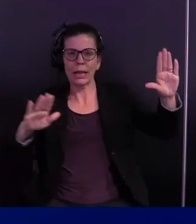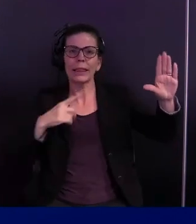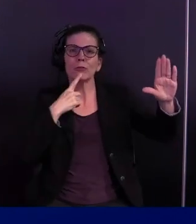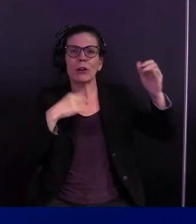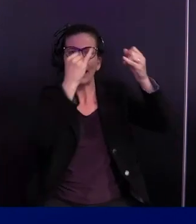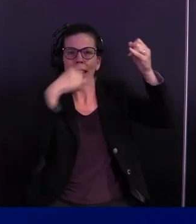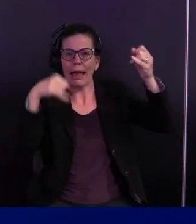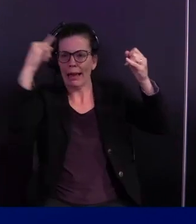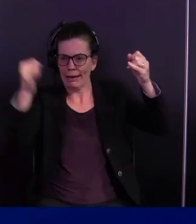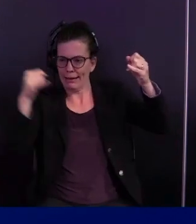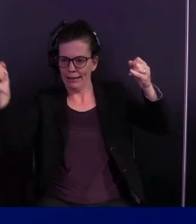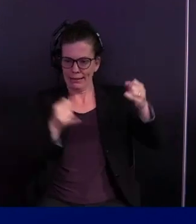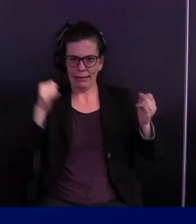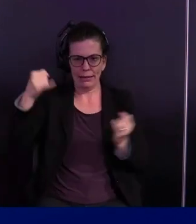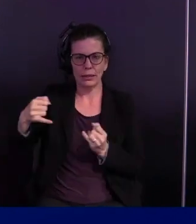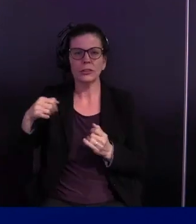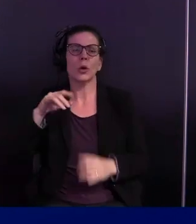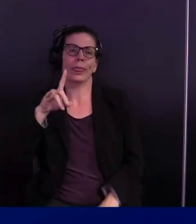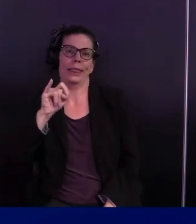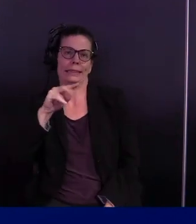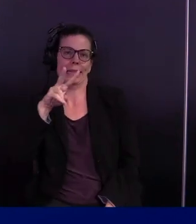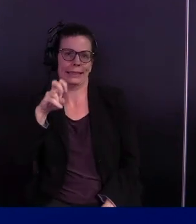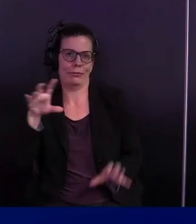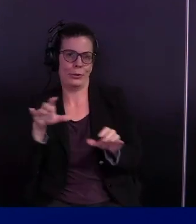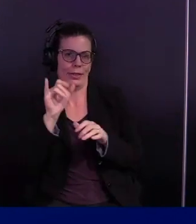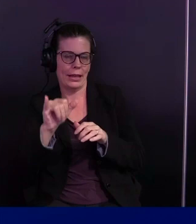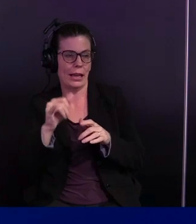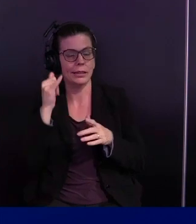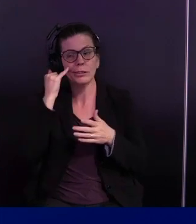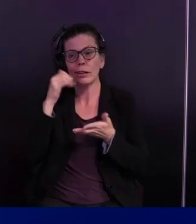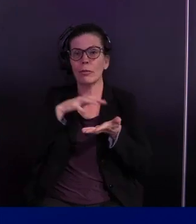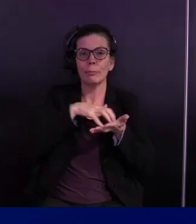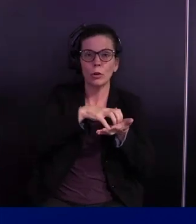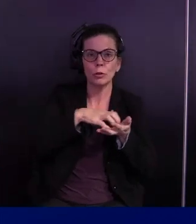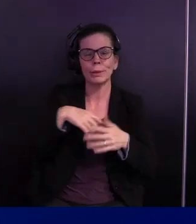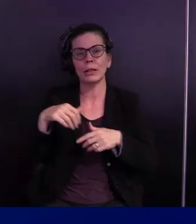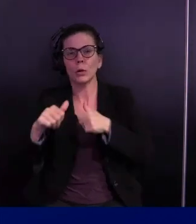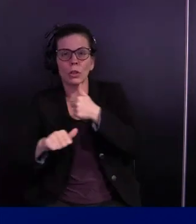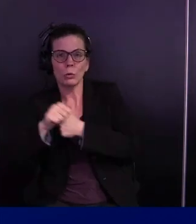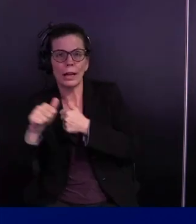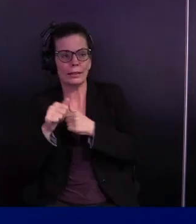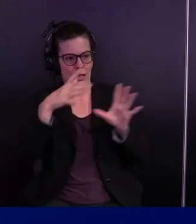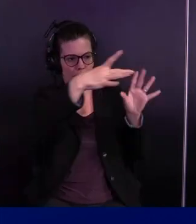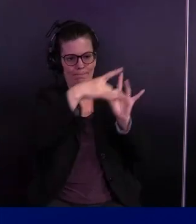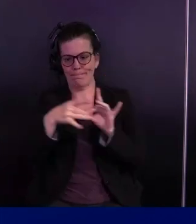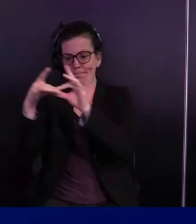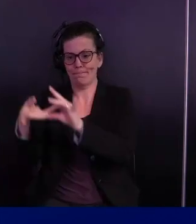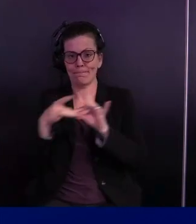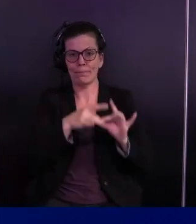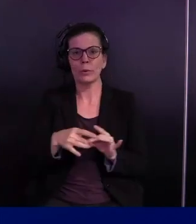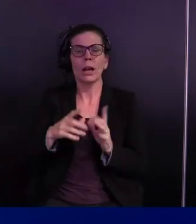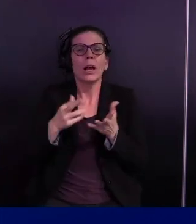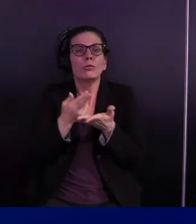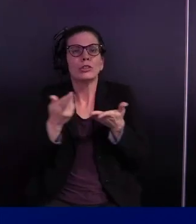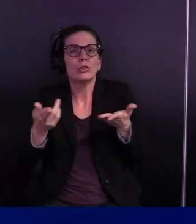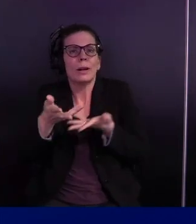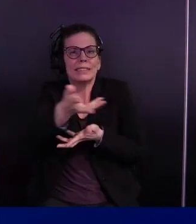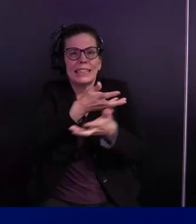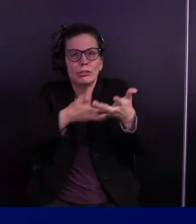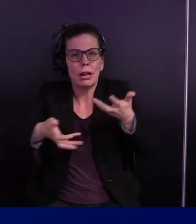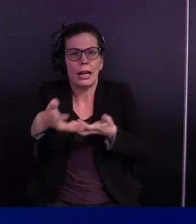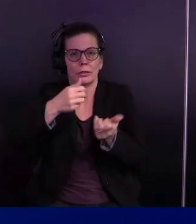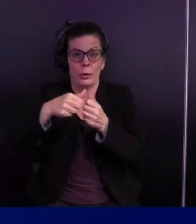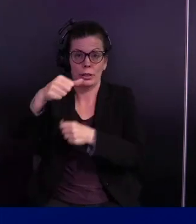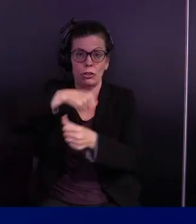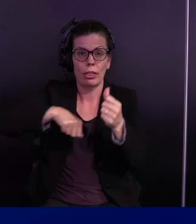piecing all of those disparate detections together, whether it's a vulnerability or a threat, and just how resources interact with each other. And it tells